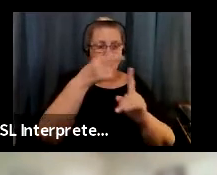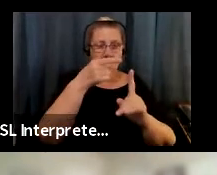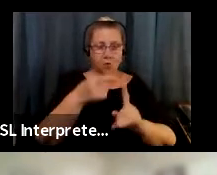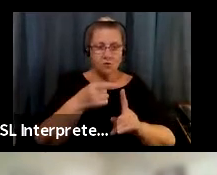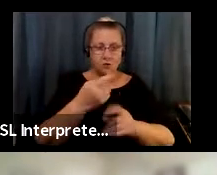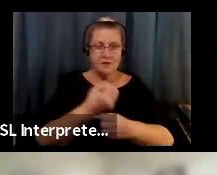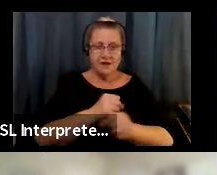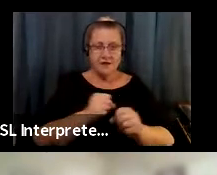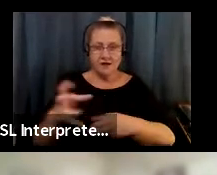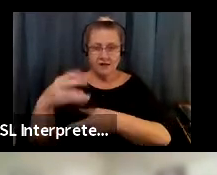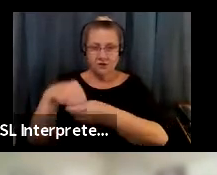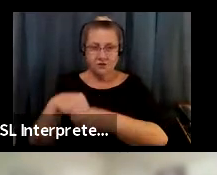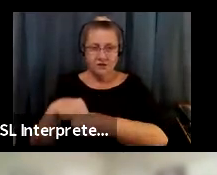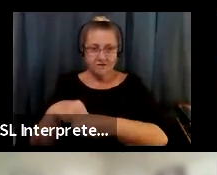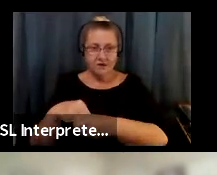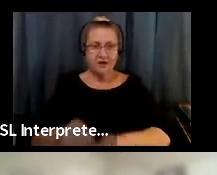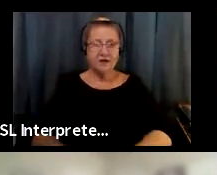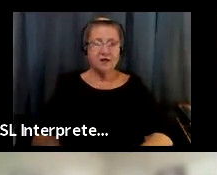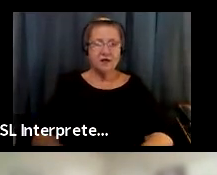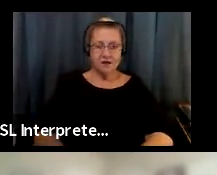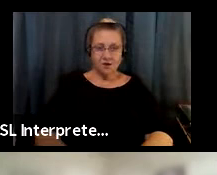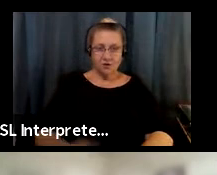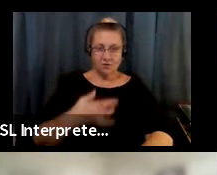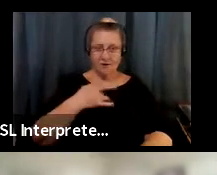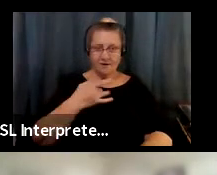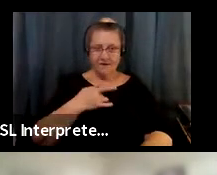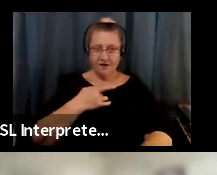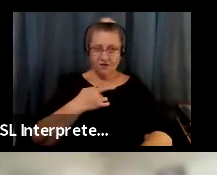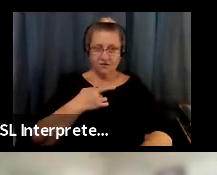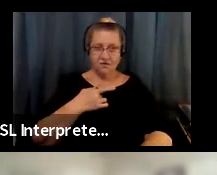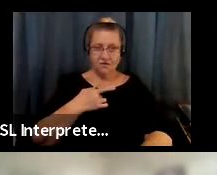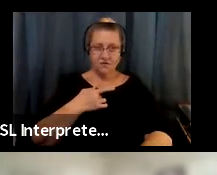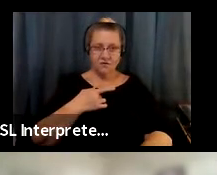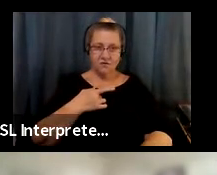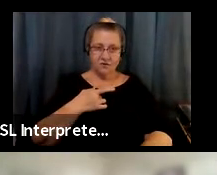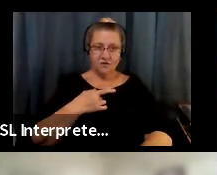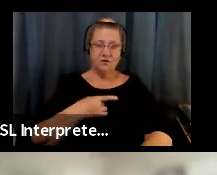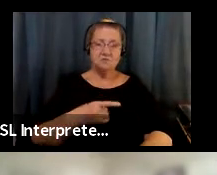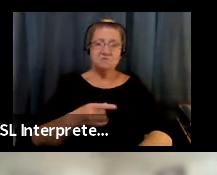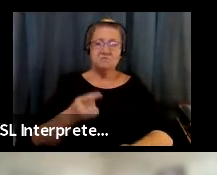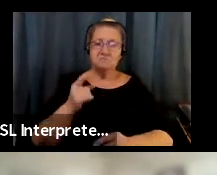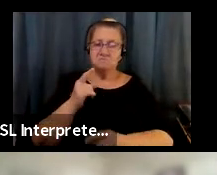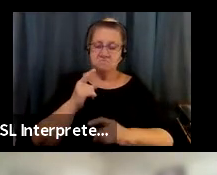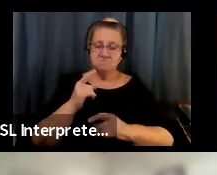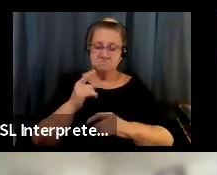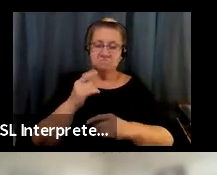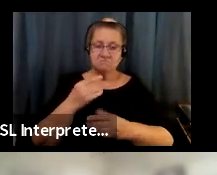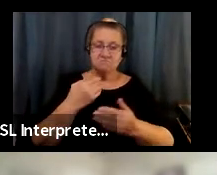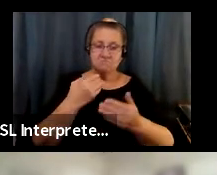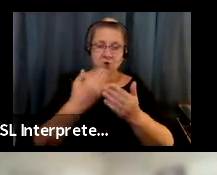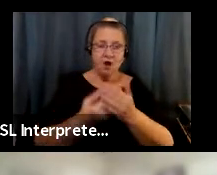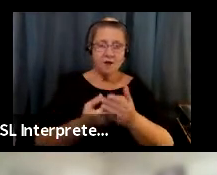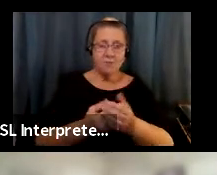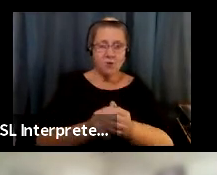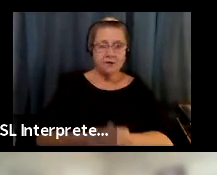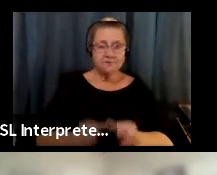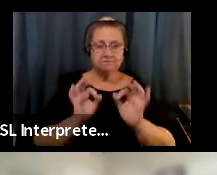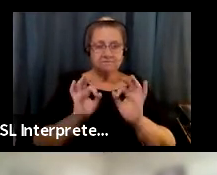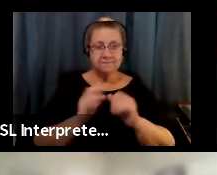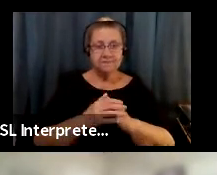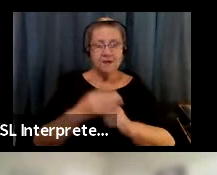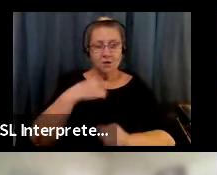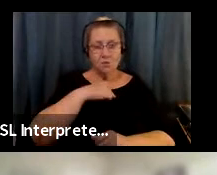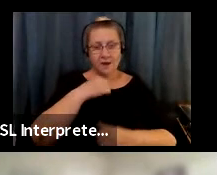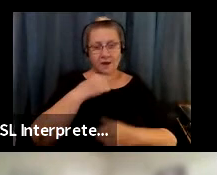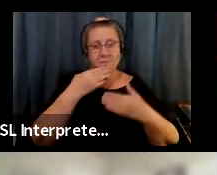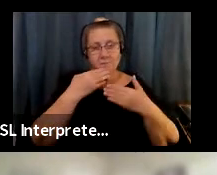realize ebbed and flowed, but we felt for the most part were on point. We appreciated the preview